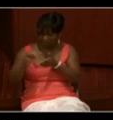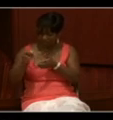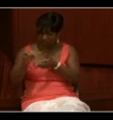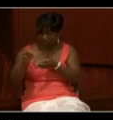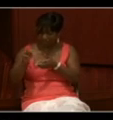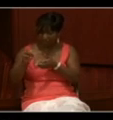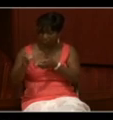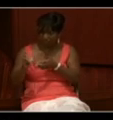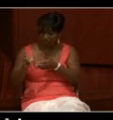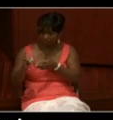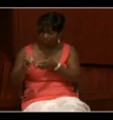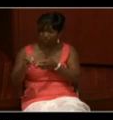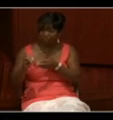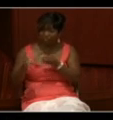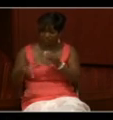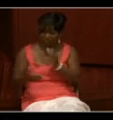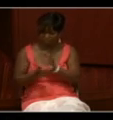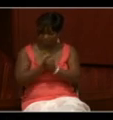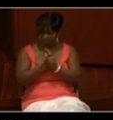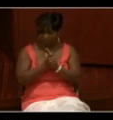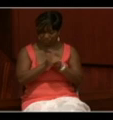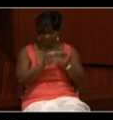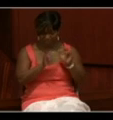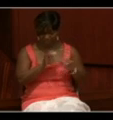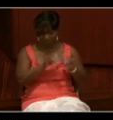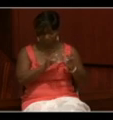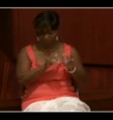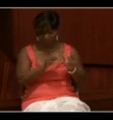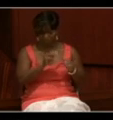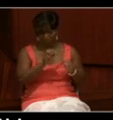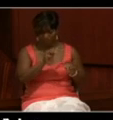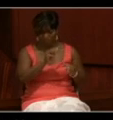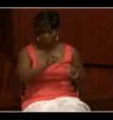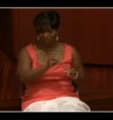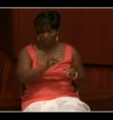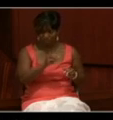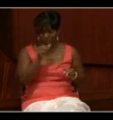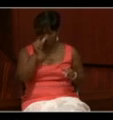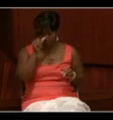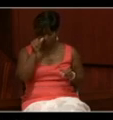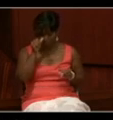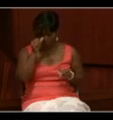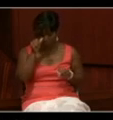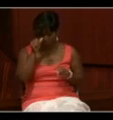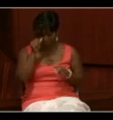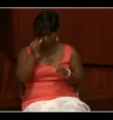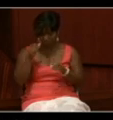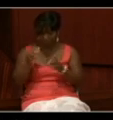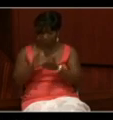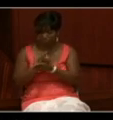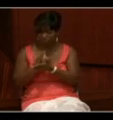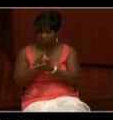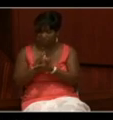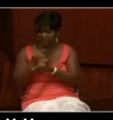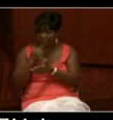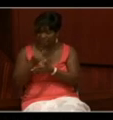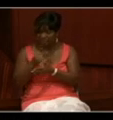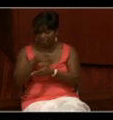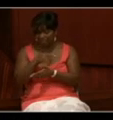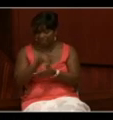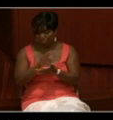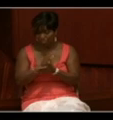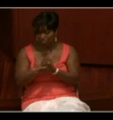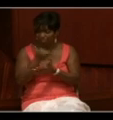to the typewritten memo says, "Wife needs paper. Inspector Holton or Houghton is wrong." That,